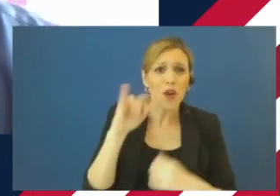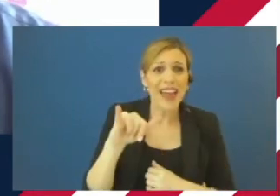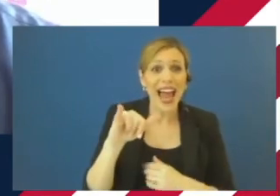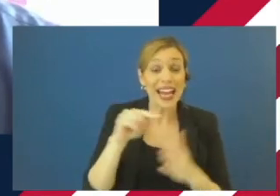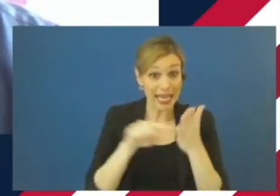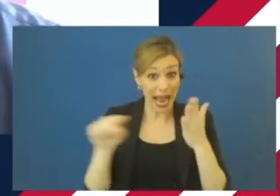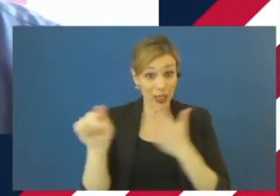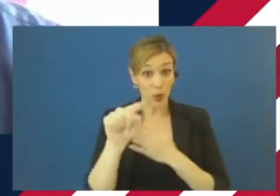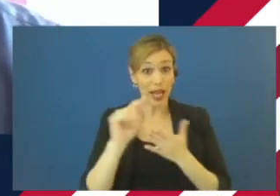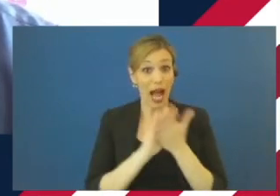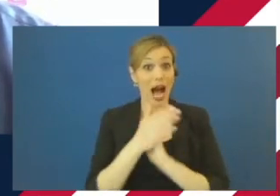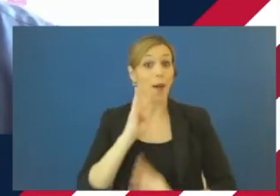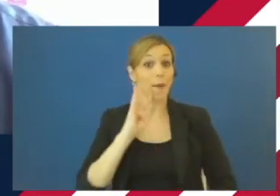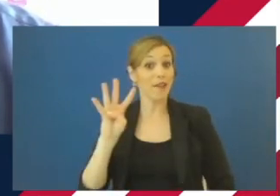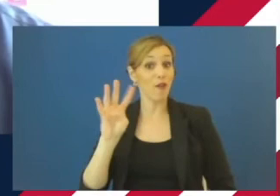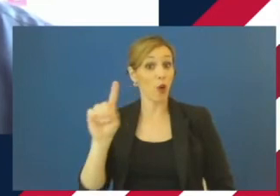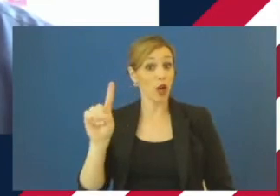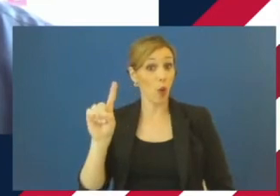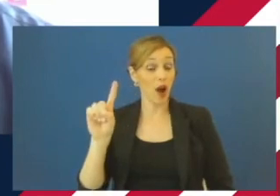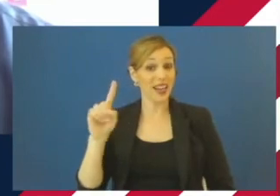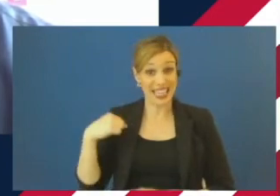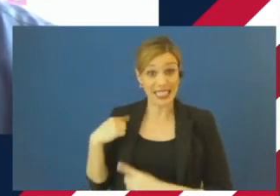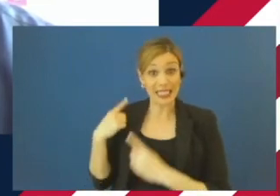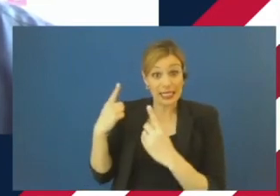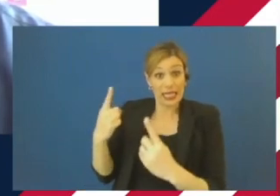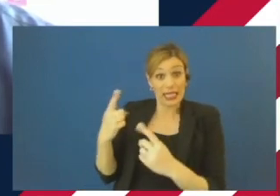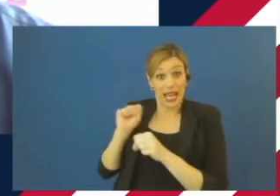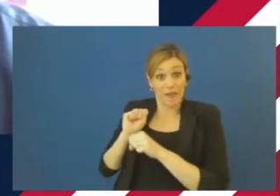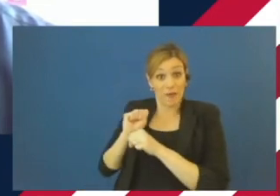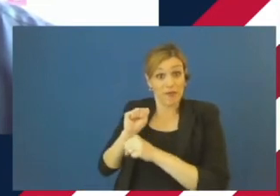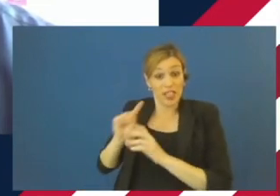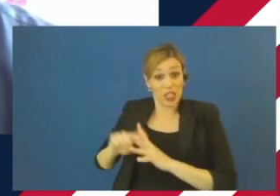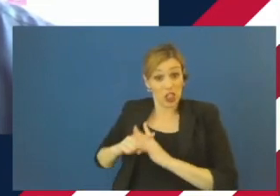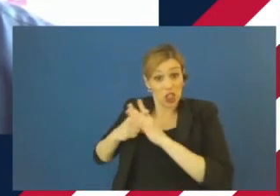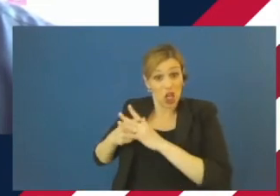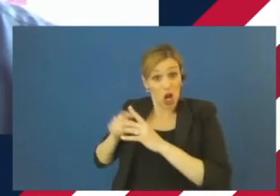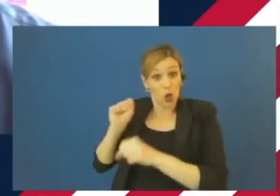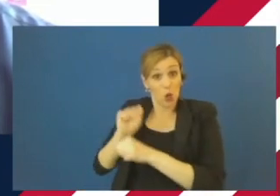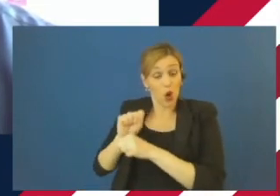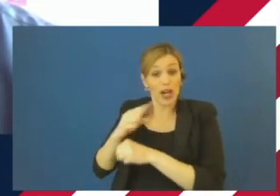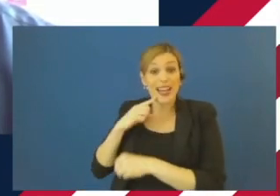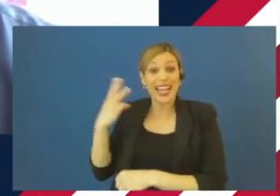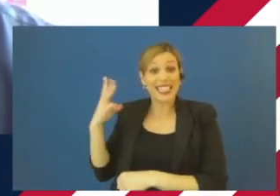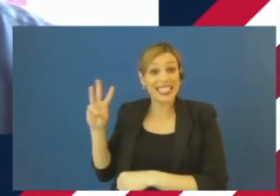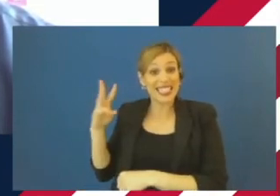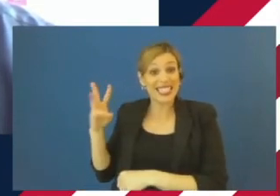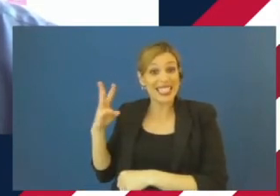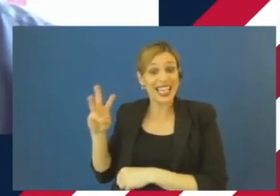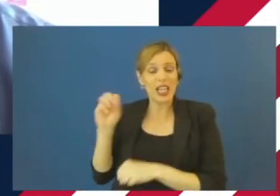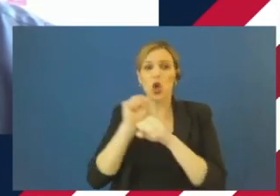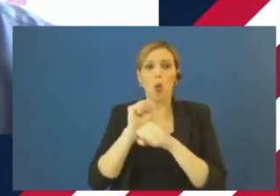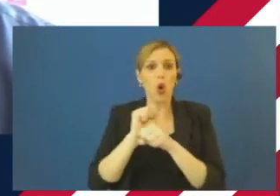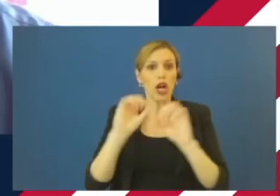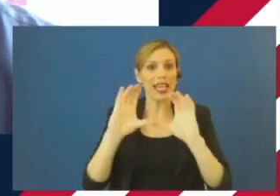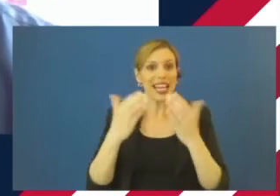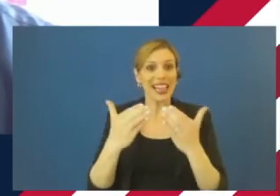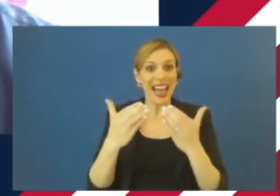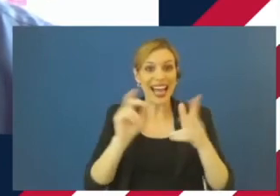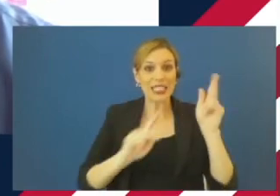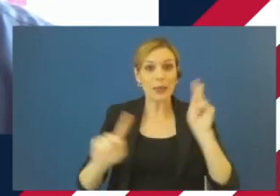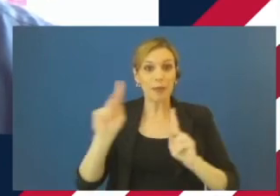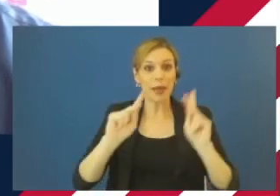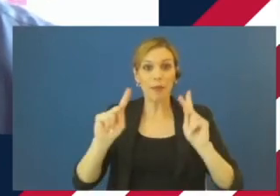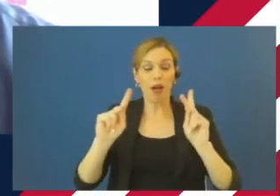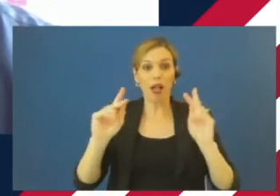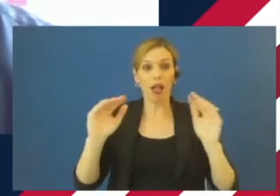working life, since 16, I've watched as the working class have sunk like a battleship. Wages are declining, unions are all